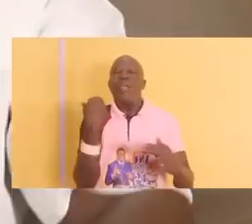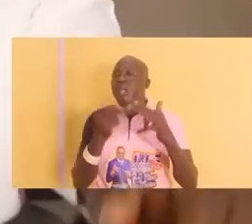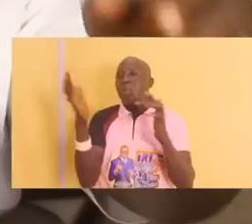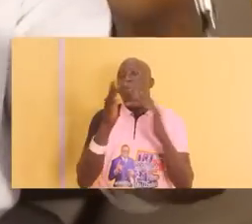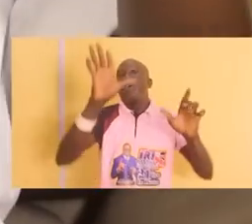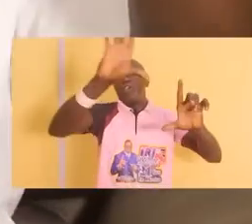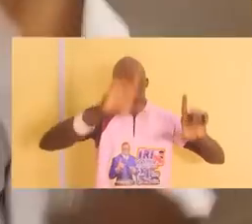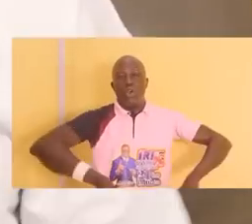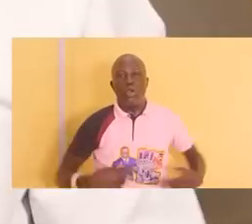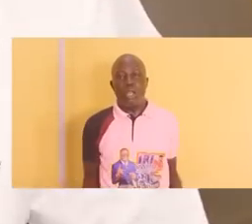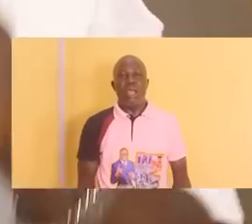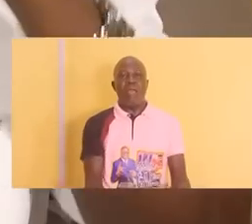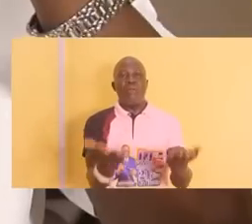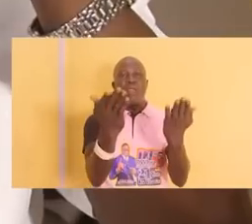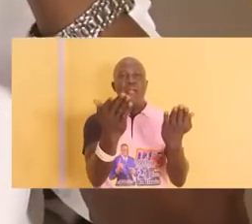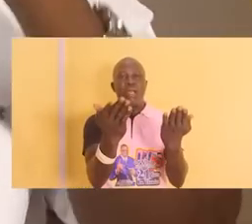I did.